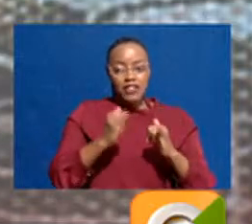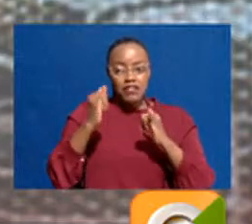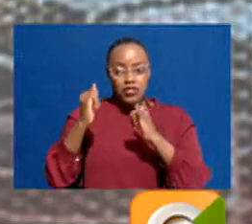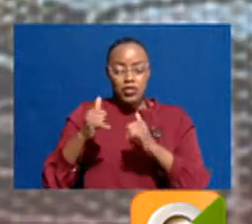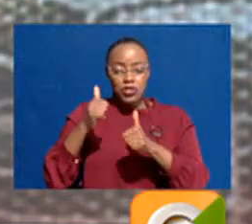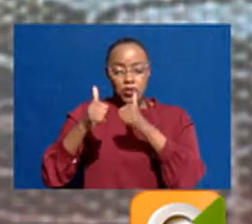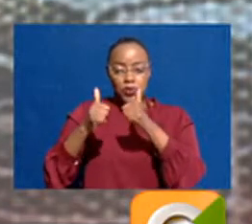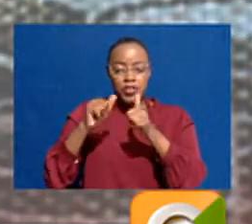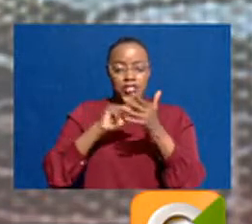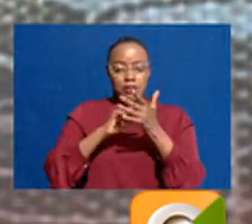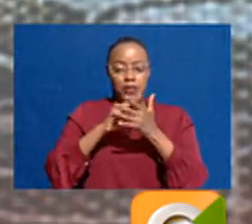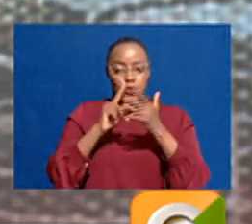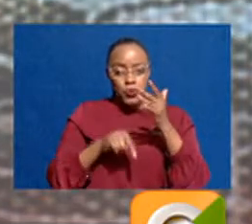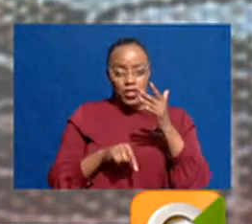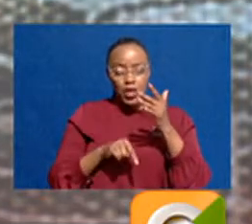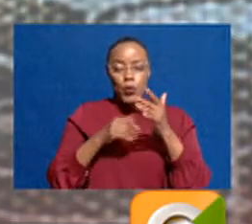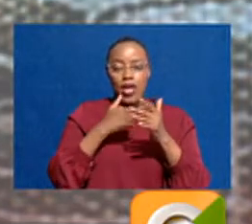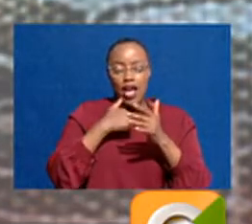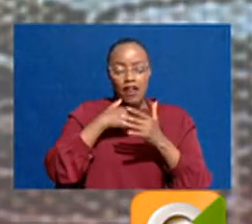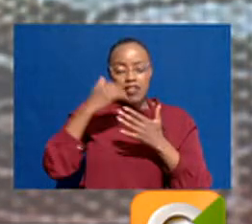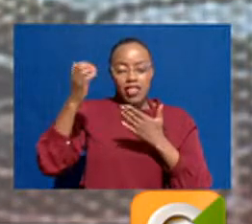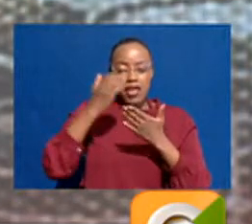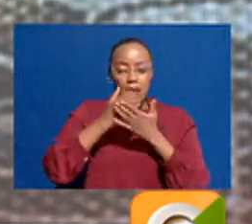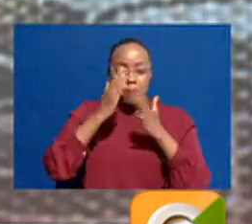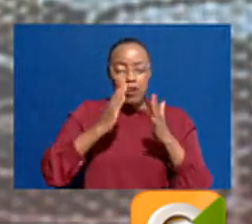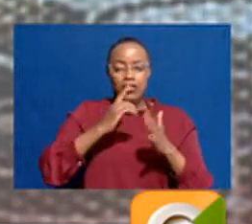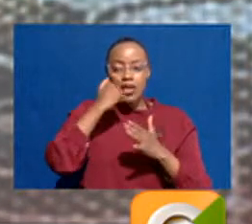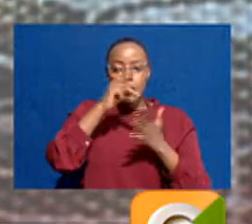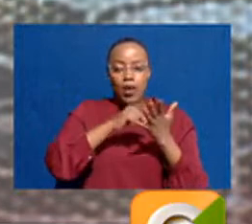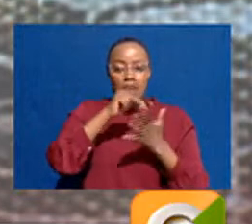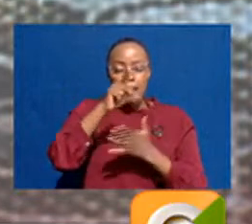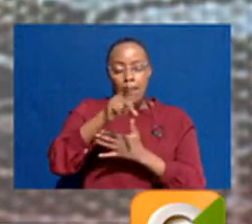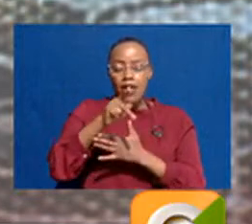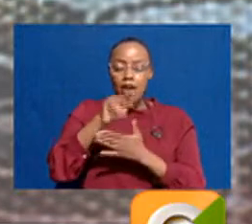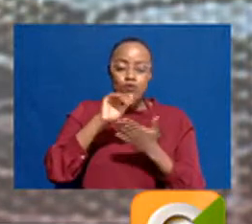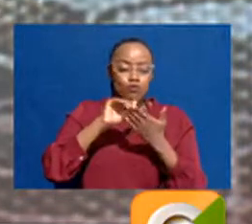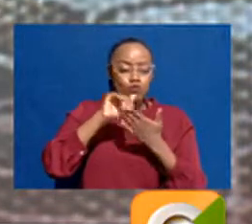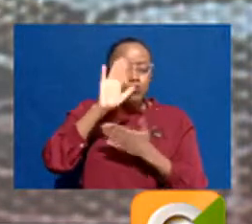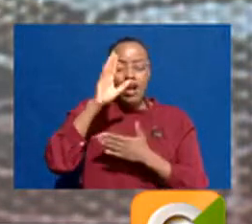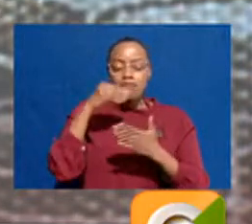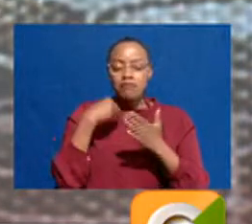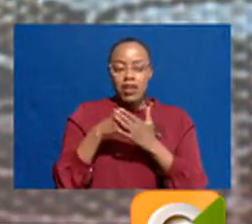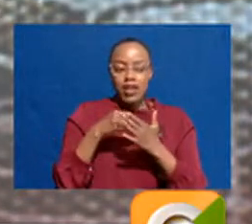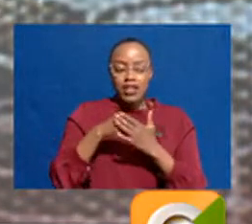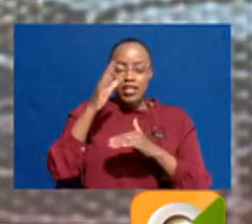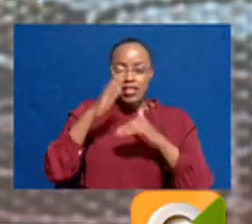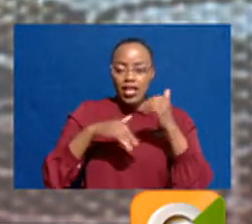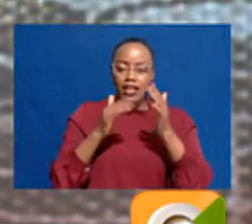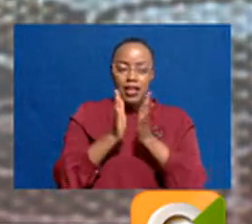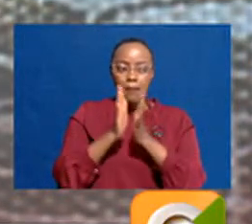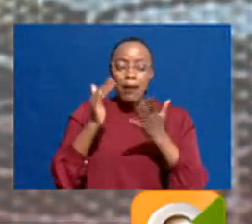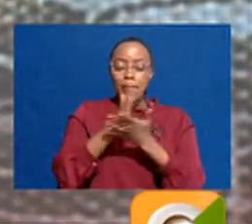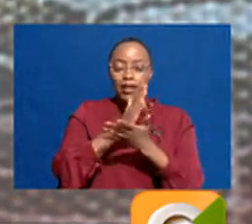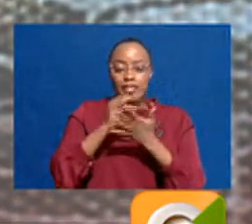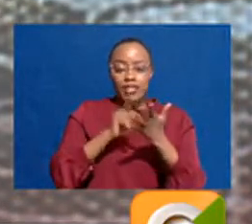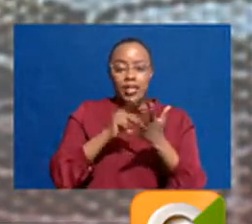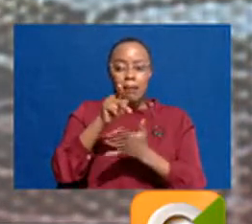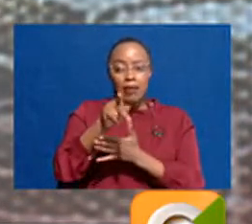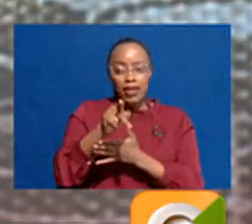which means that there are employers there who are paying way, way above what the public sector is